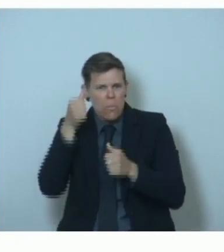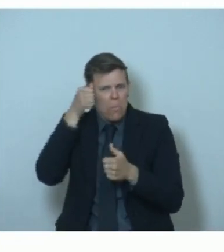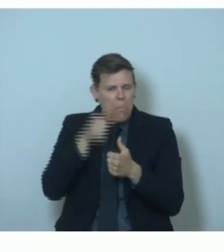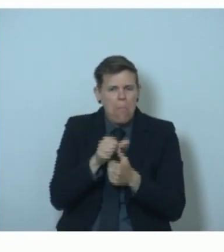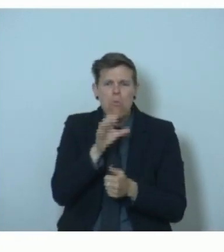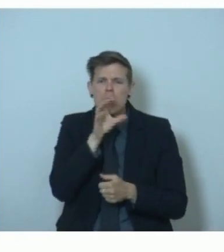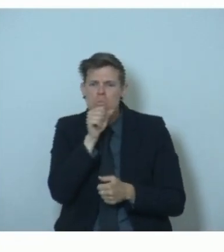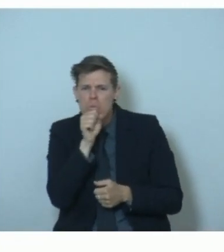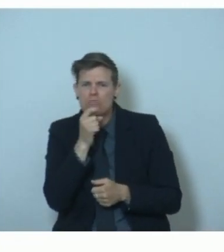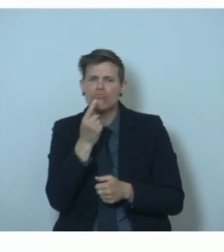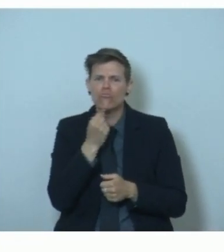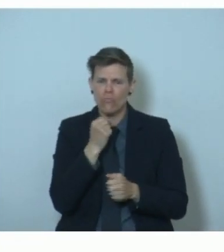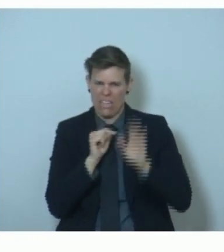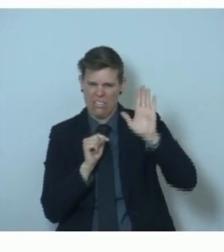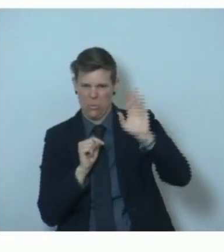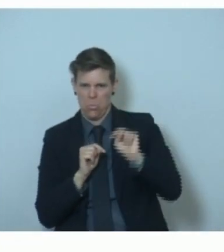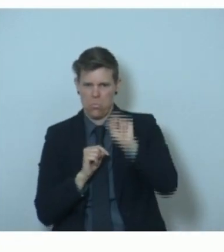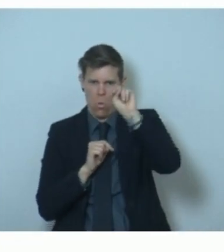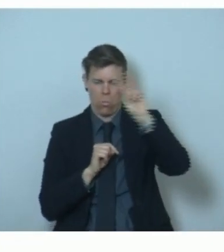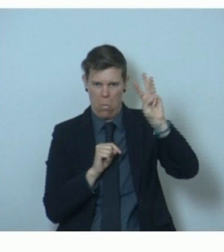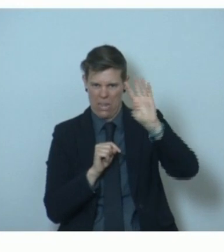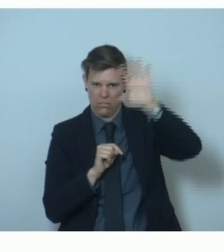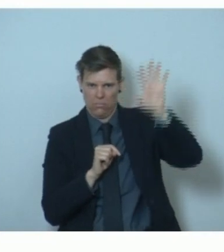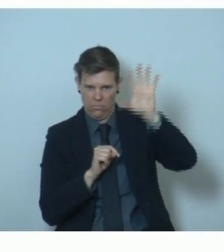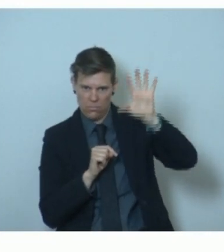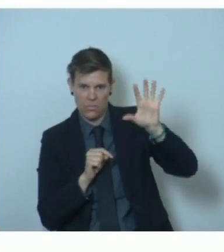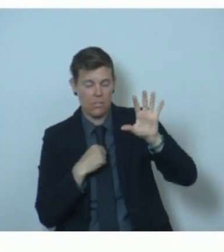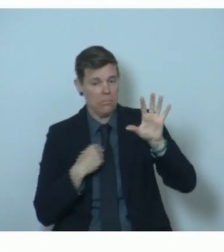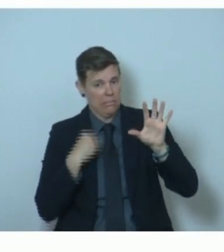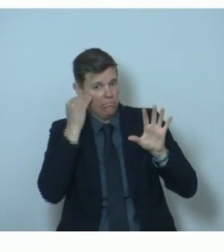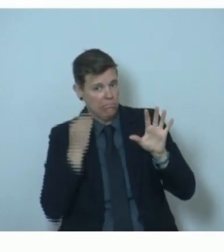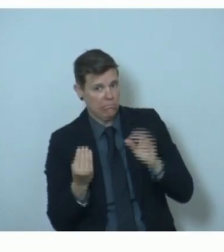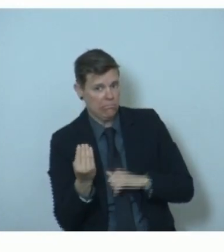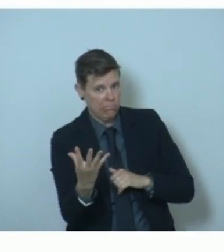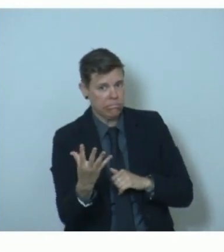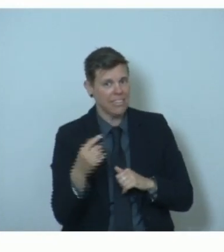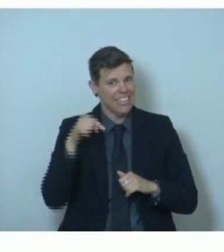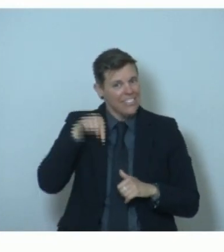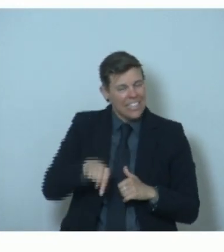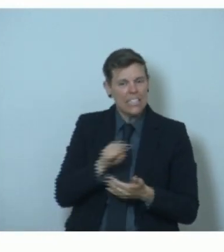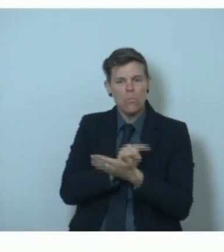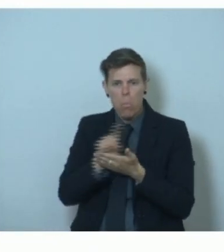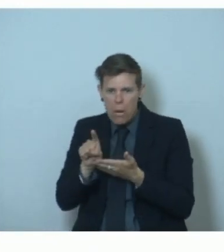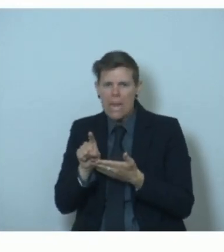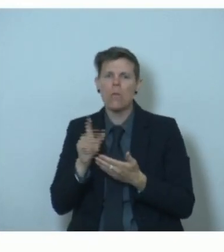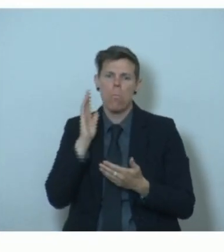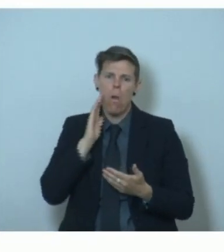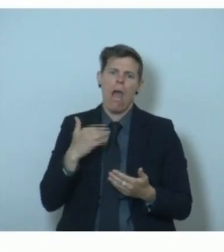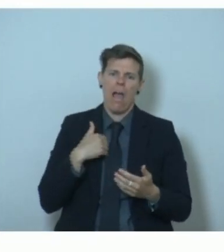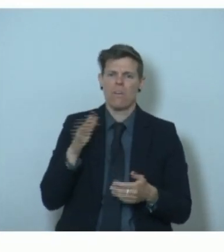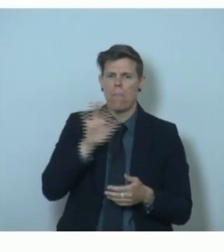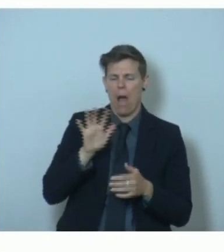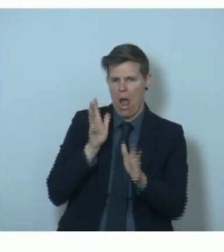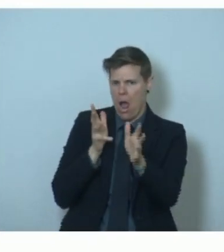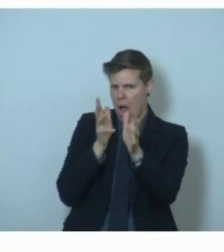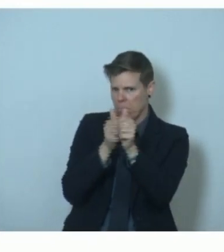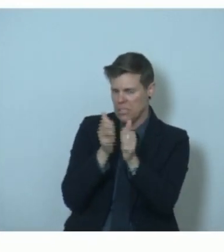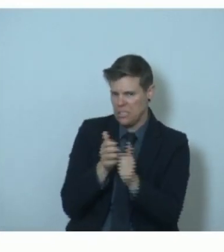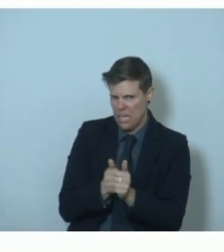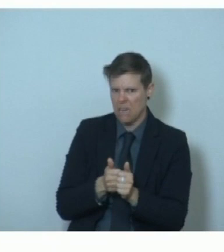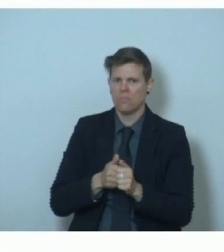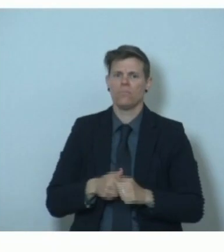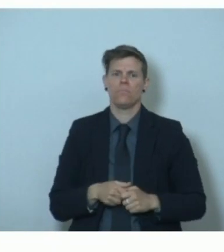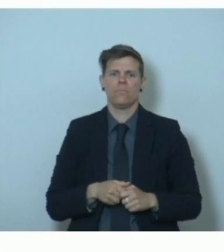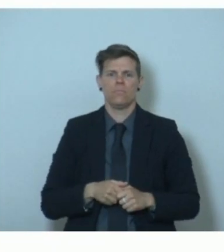told you last week that after another week, we probably would have enough data to tell us if we'd passed our peak. And we can say now that we've passed